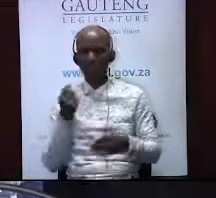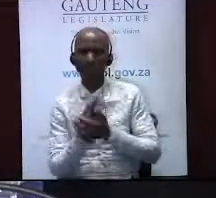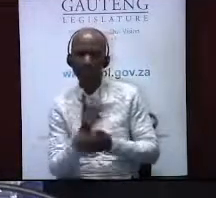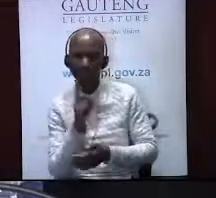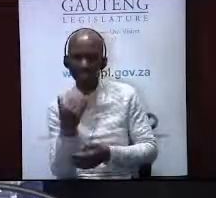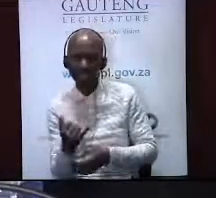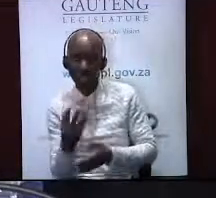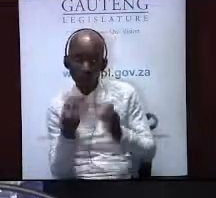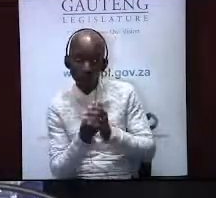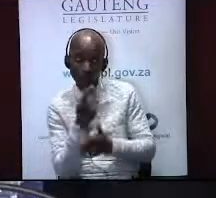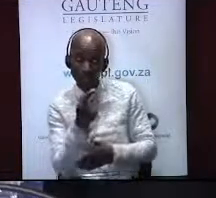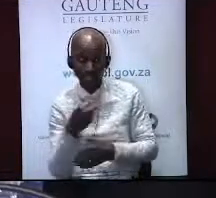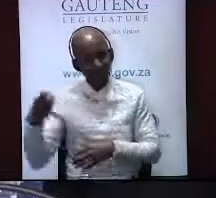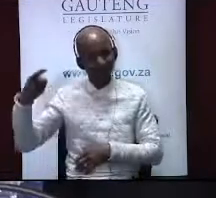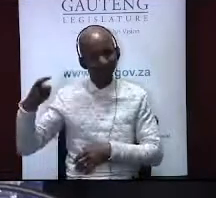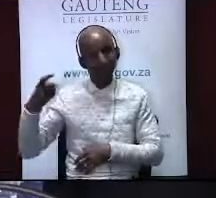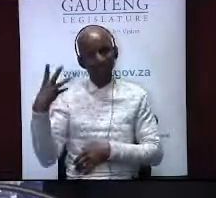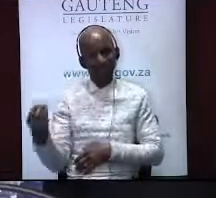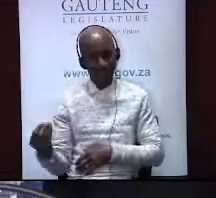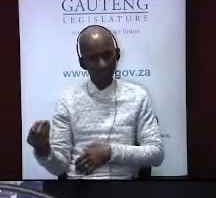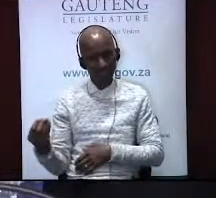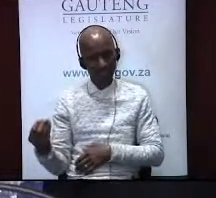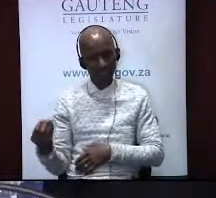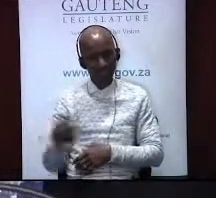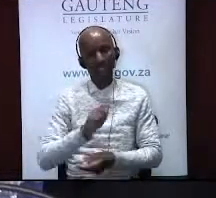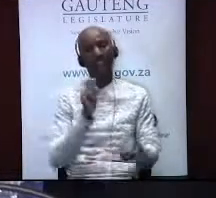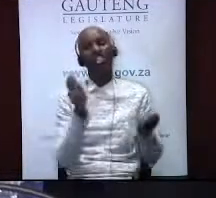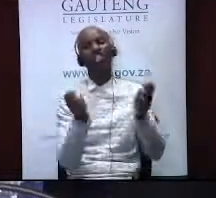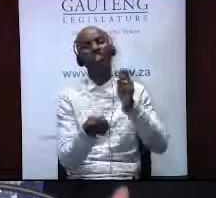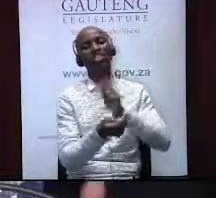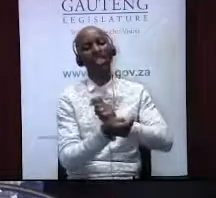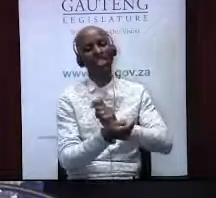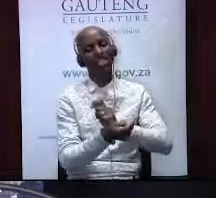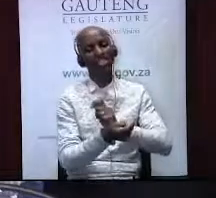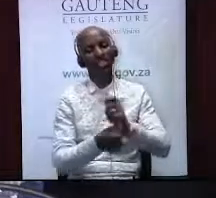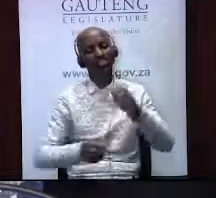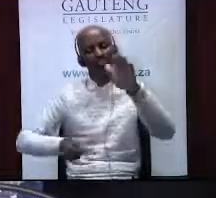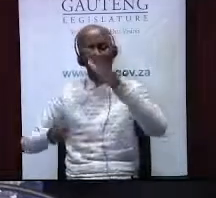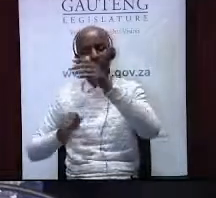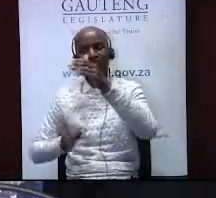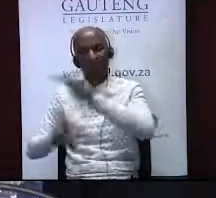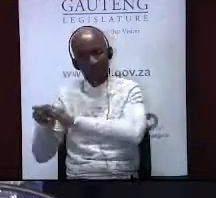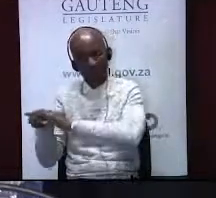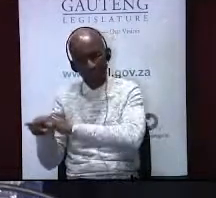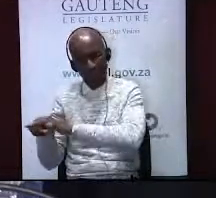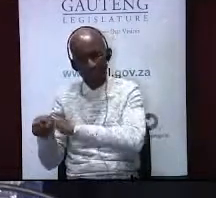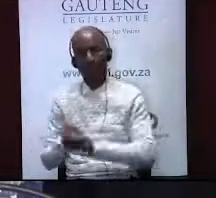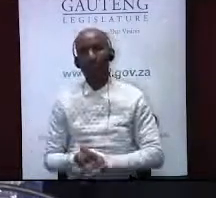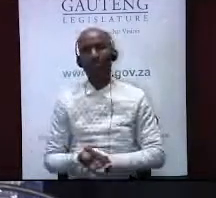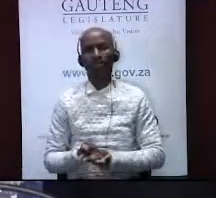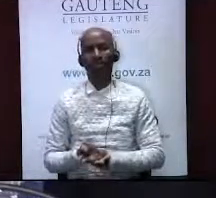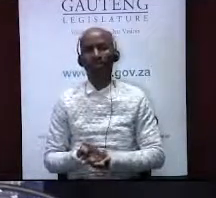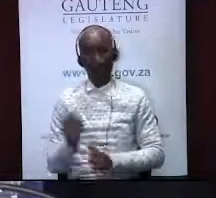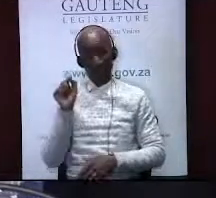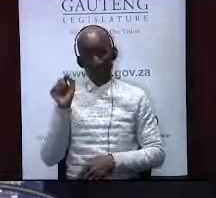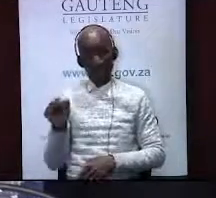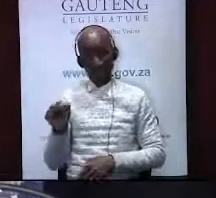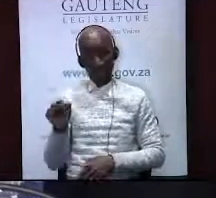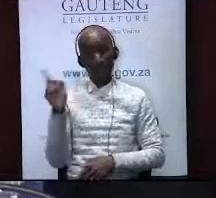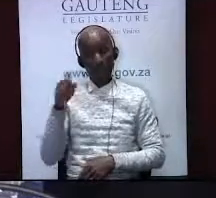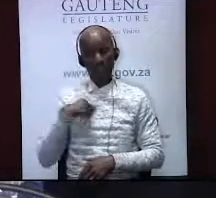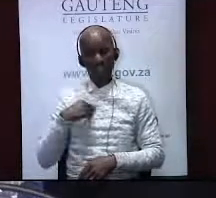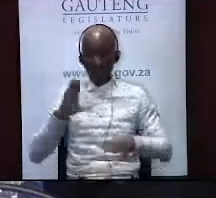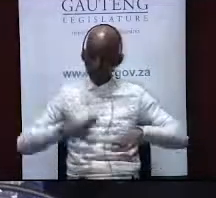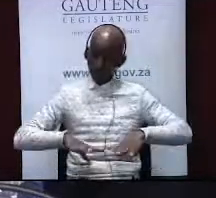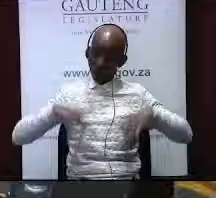happened with that gun? He turned around and ran away. This is what